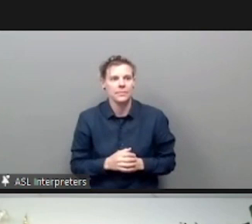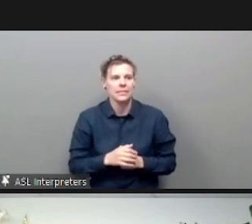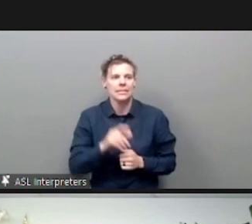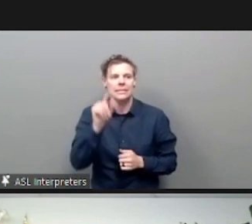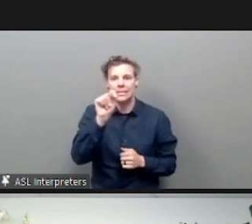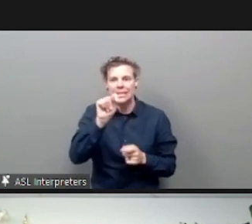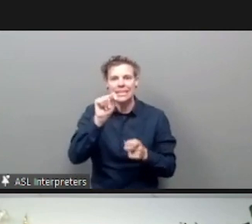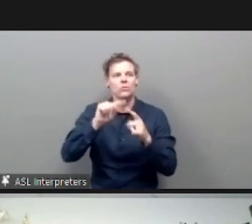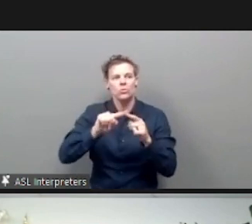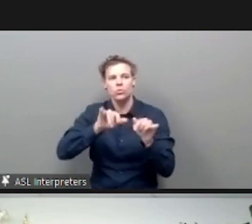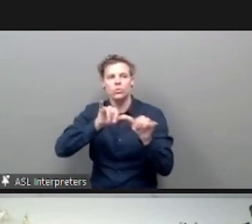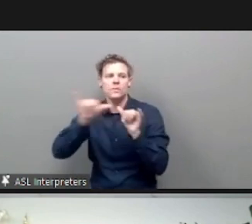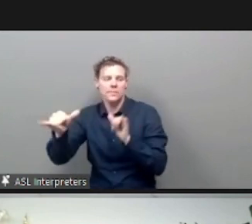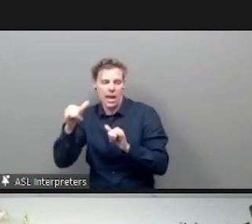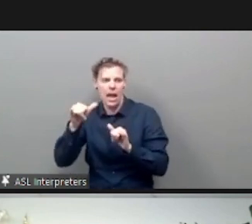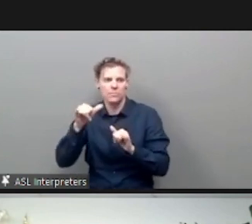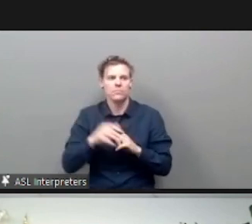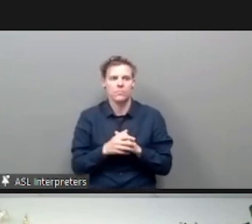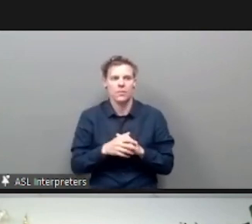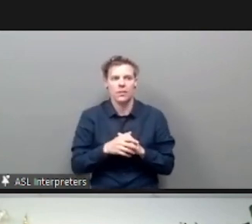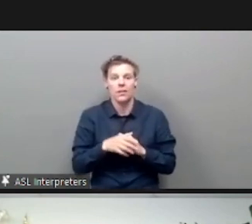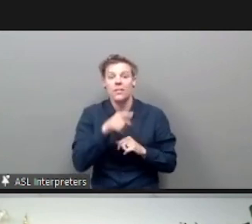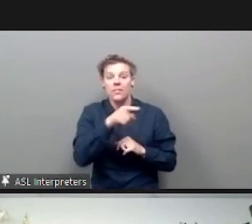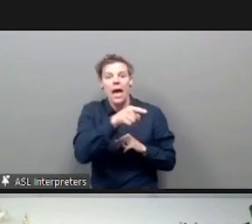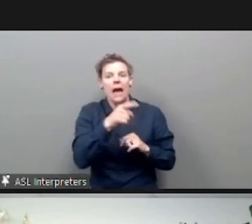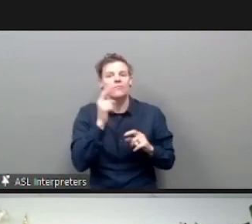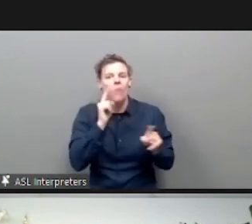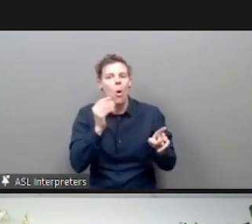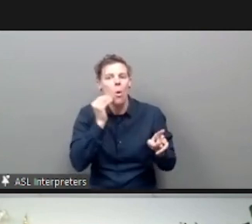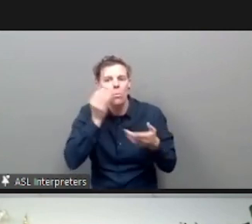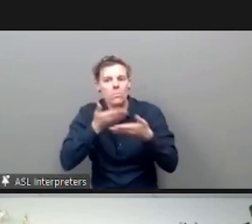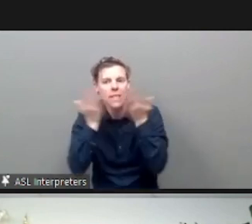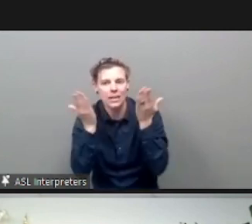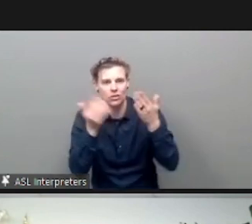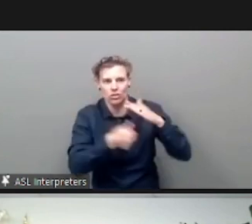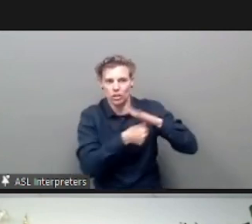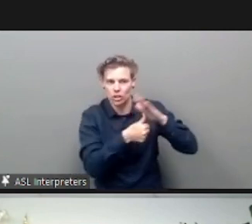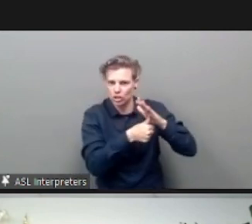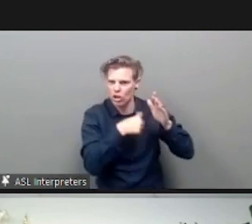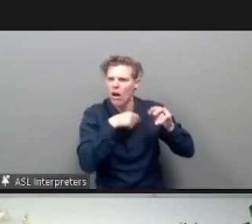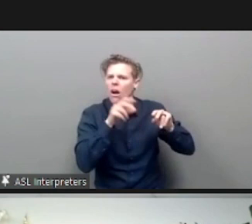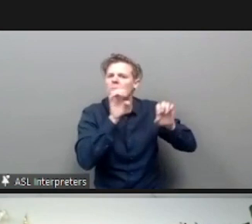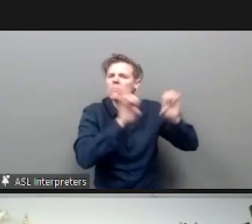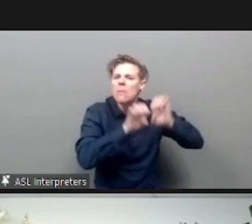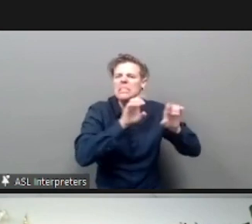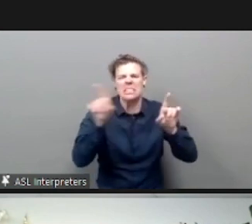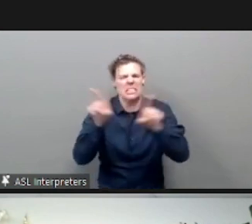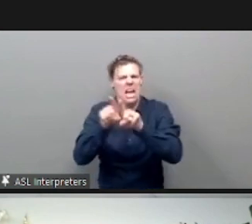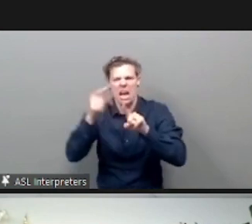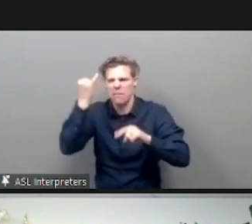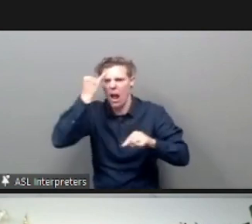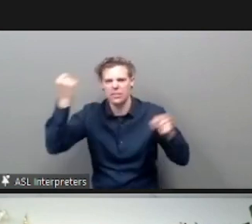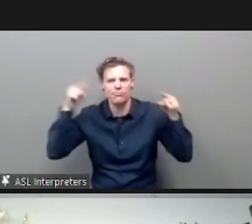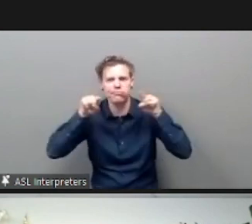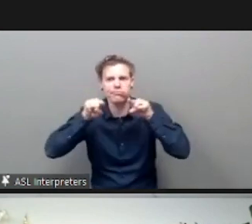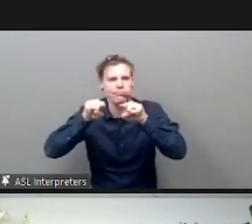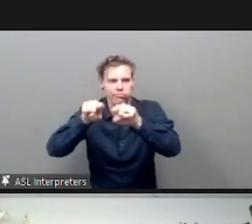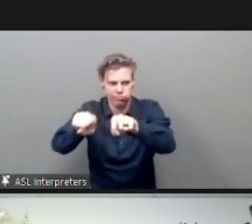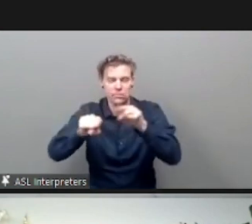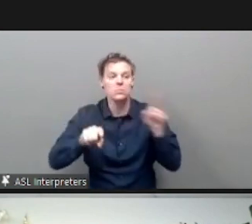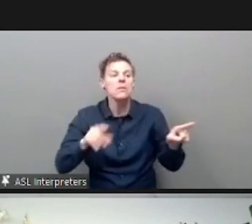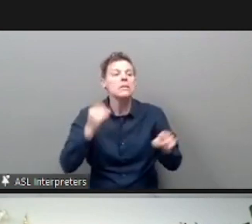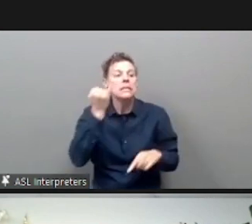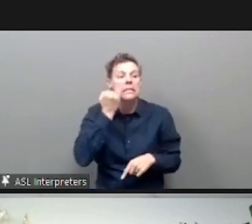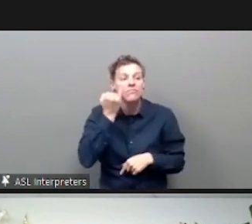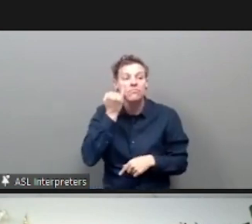shelter. So before we had test to stay, if someone became positive in a shelter setting, the red is positives.